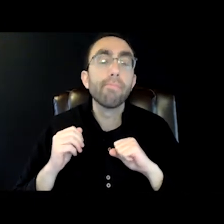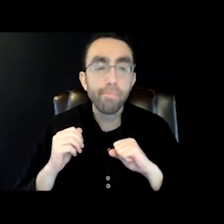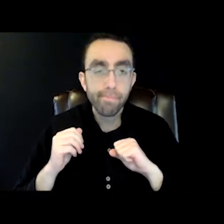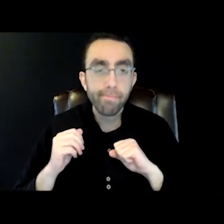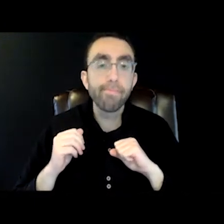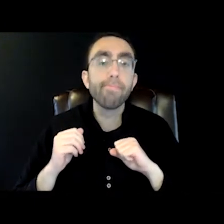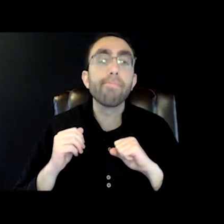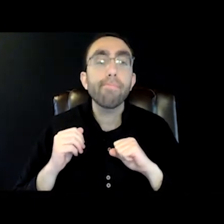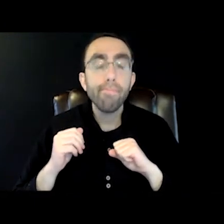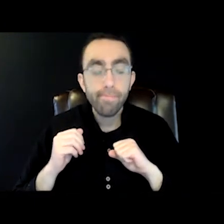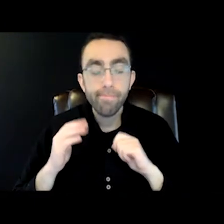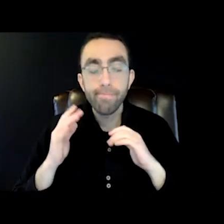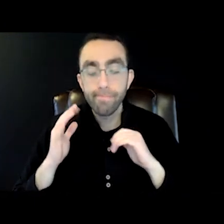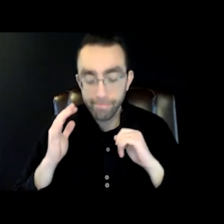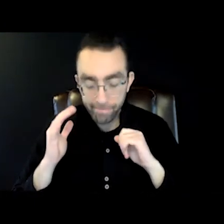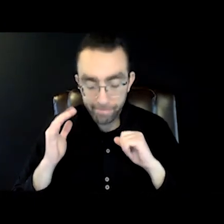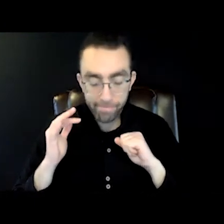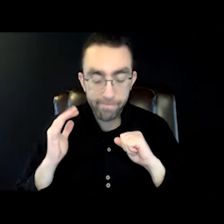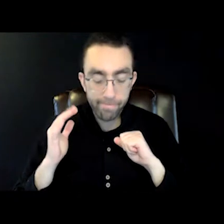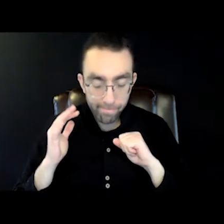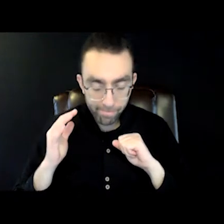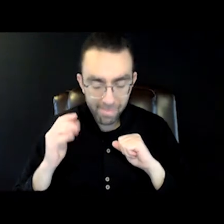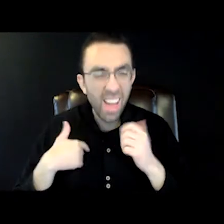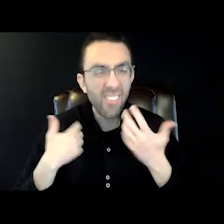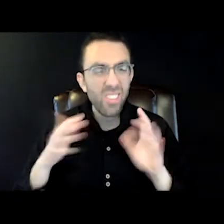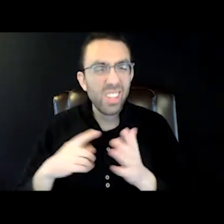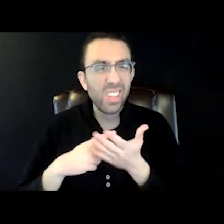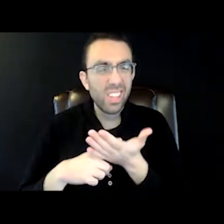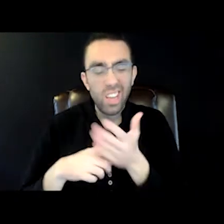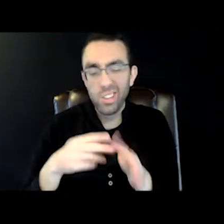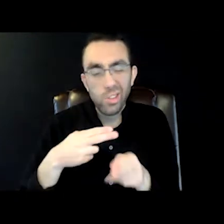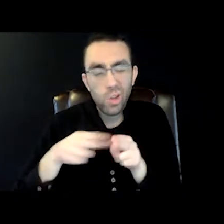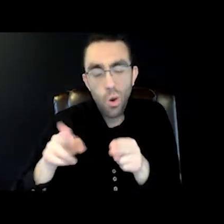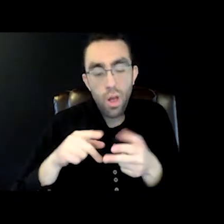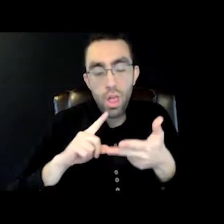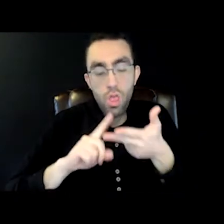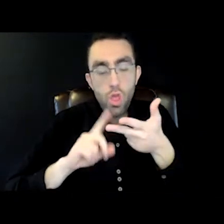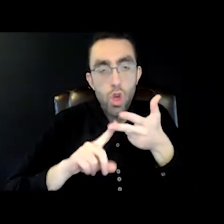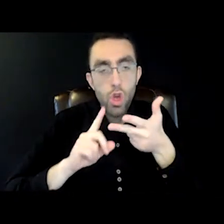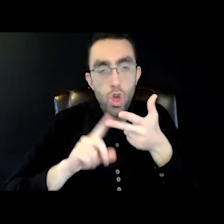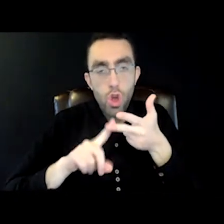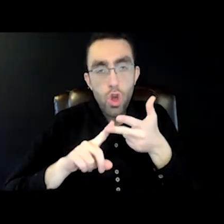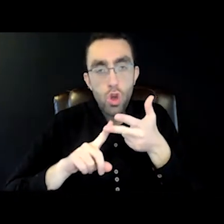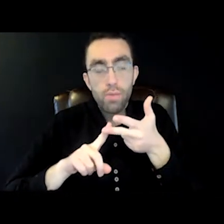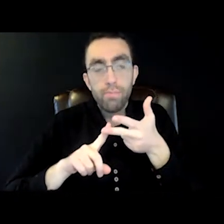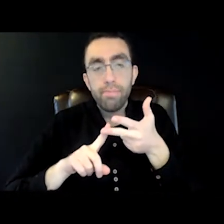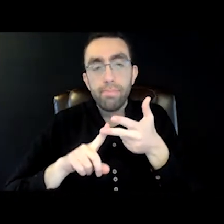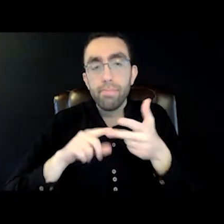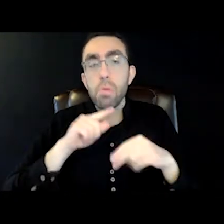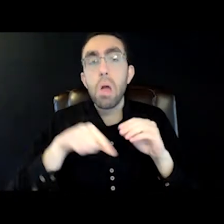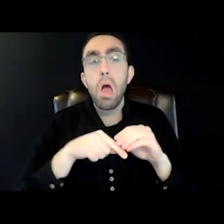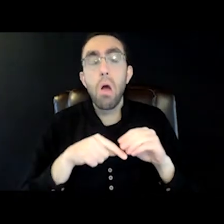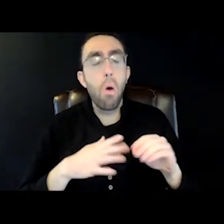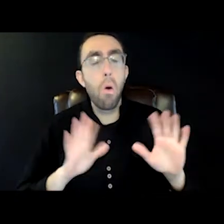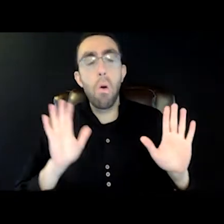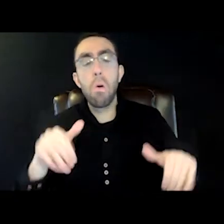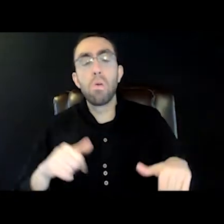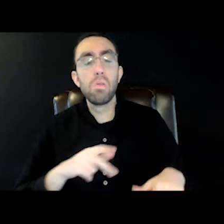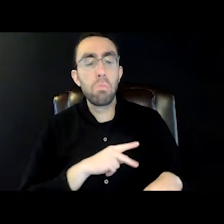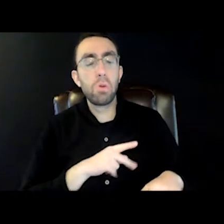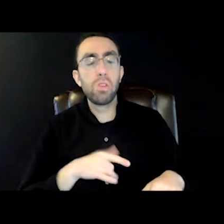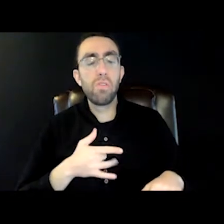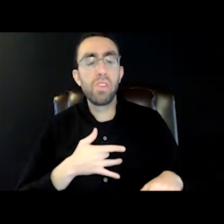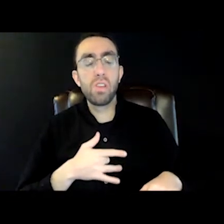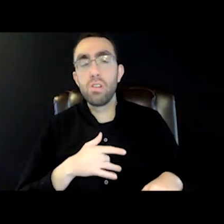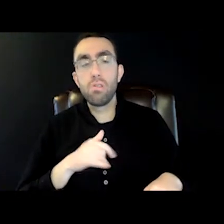And then I spoke a bit to this, the third issue of thinking that climate crisis is a personal feeling. But we